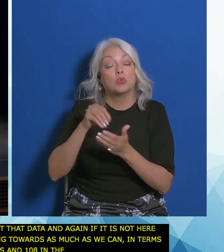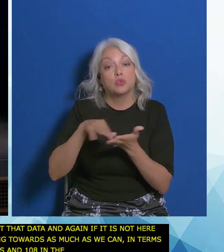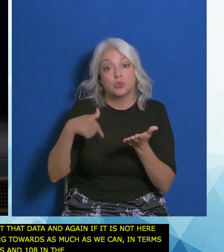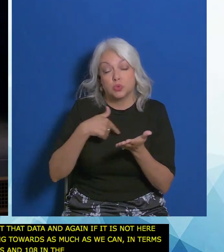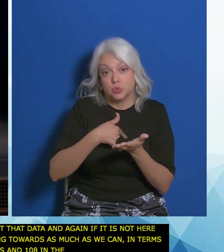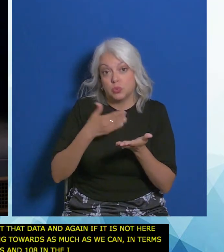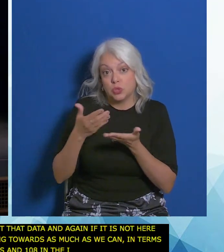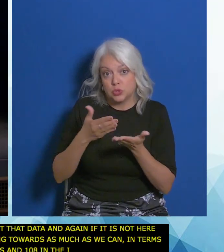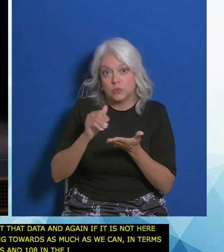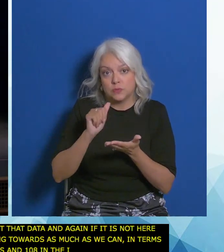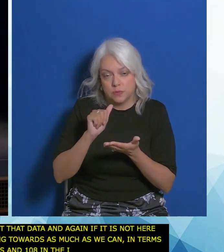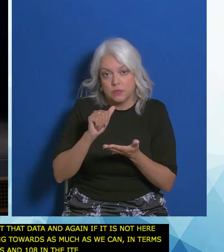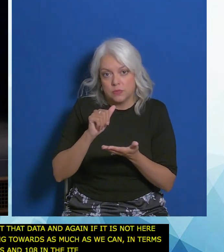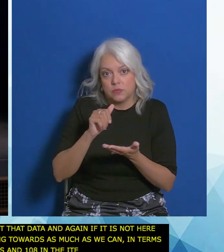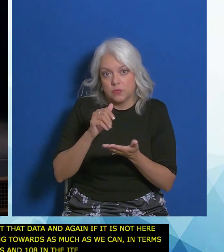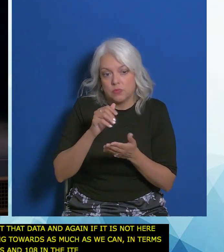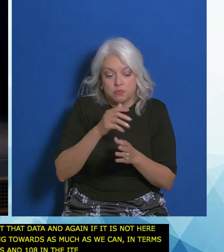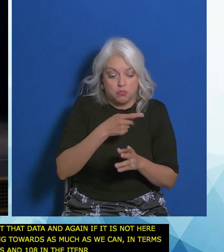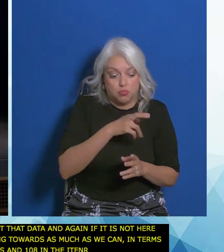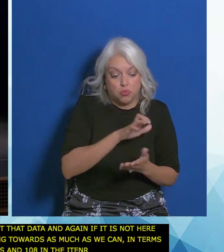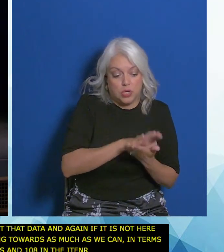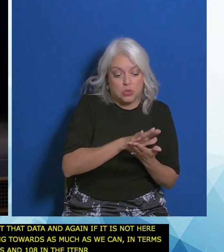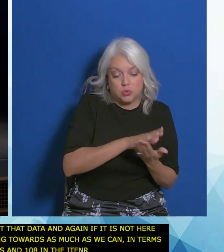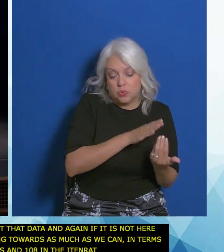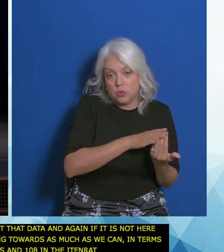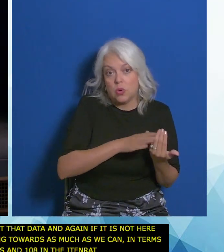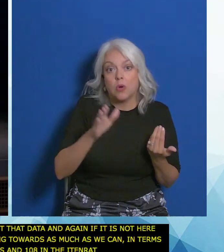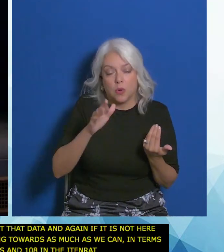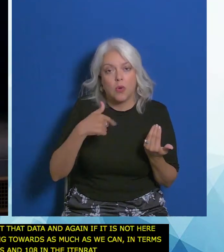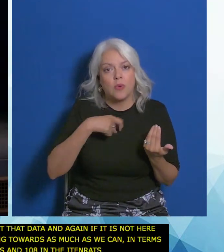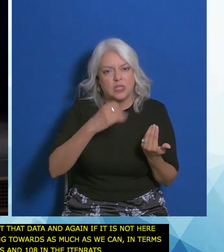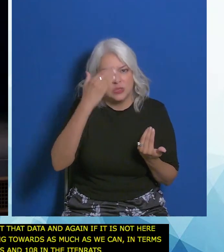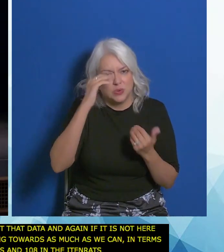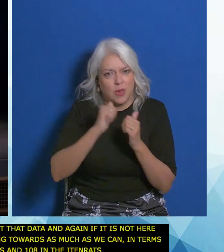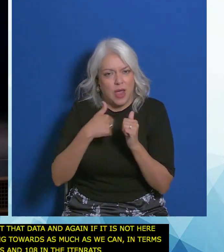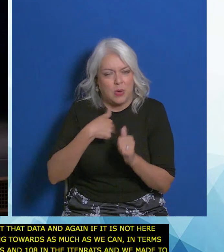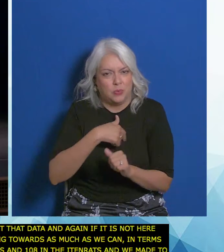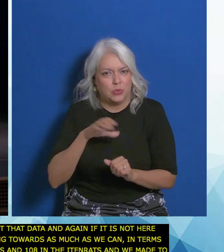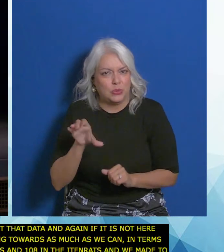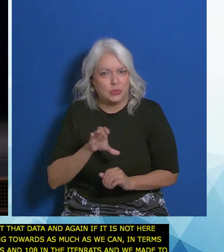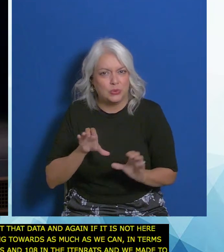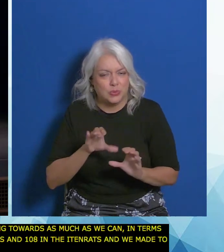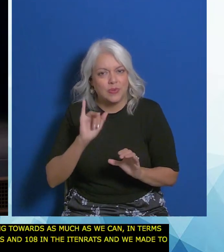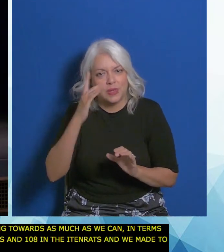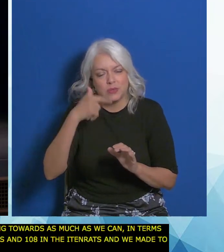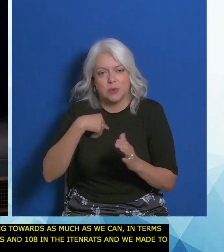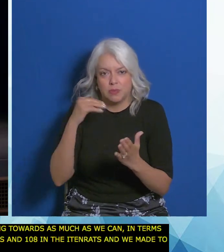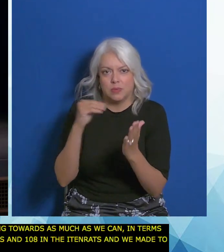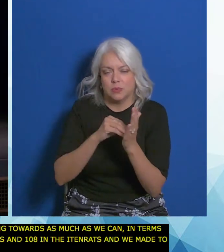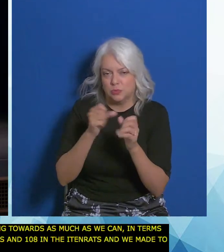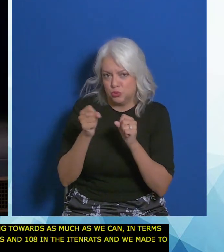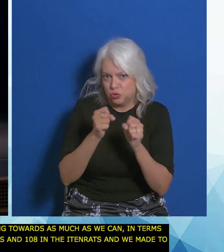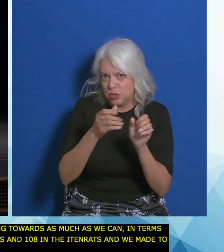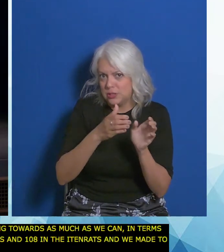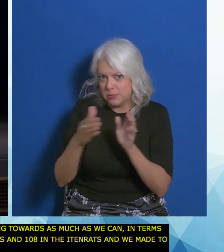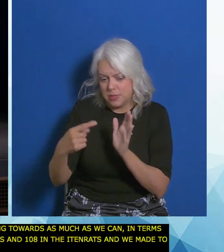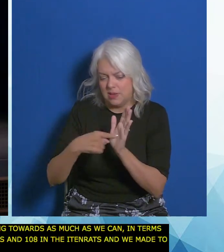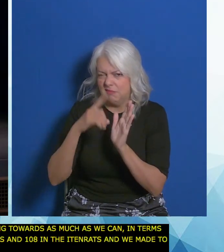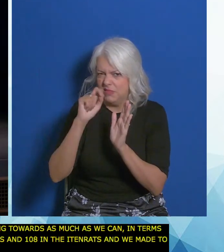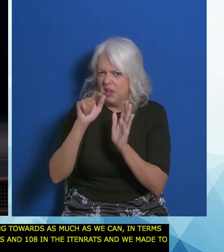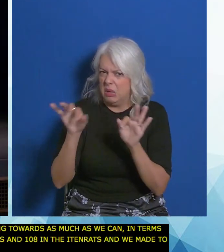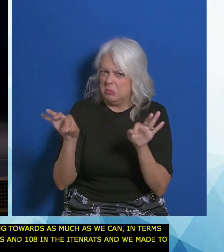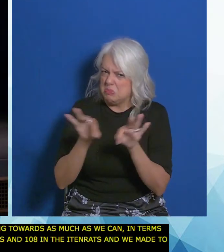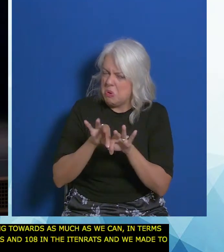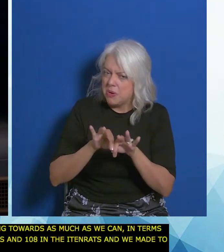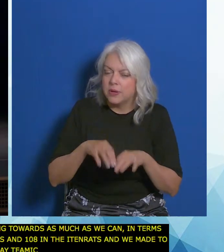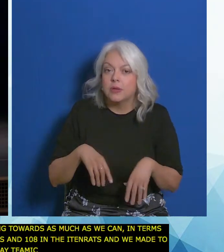that we serve that are school age or above preschool. And we need to know how we're doing. That's why we put it in the strategic plan. I think if we had